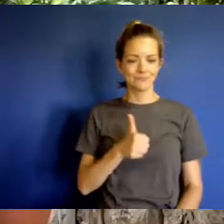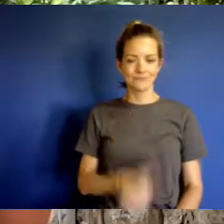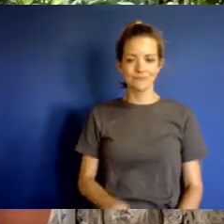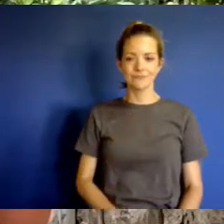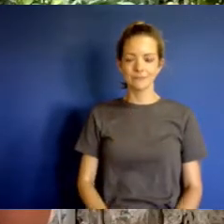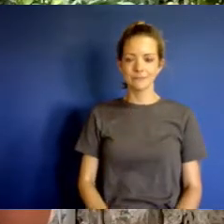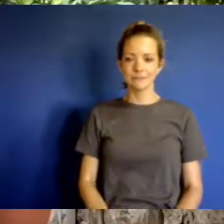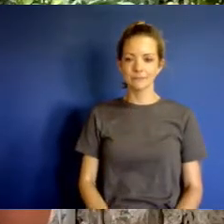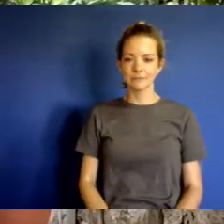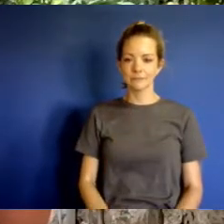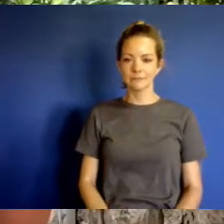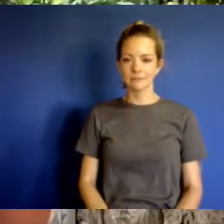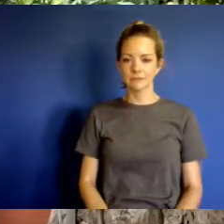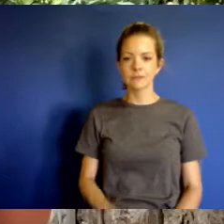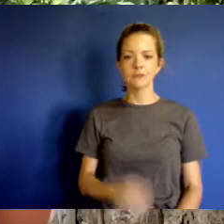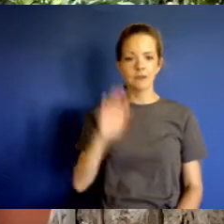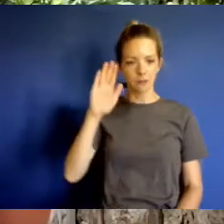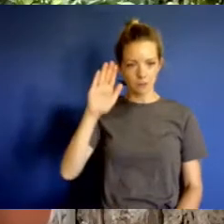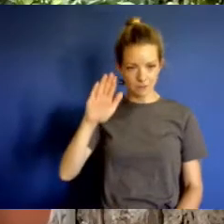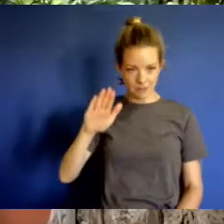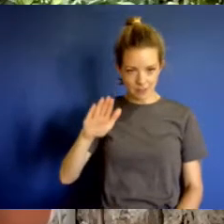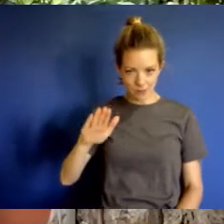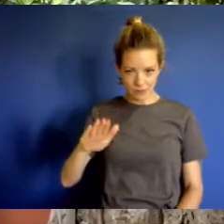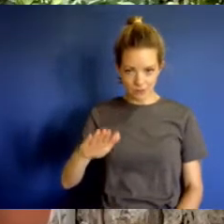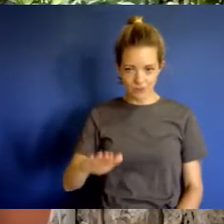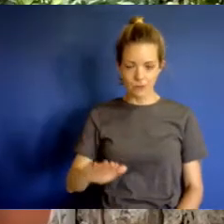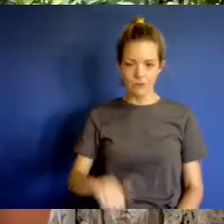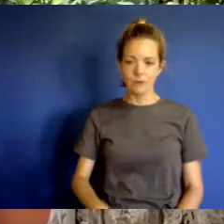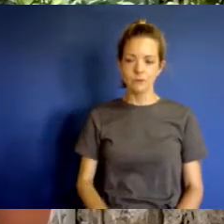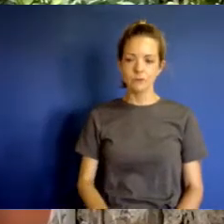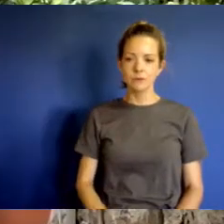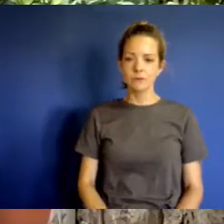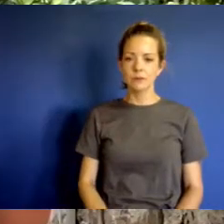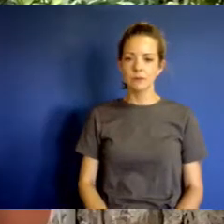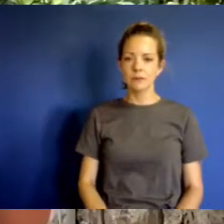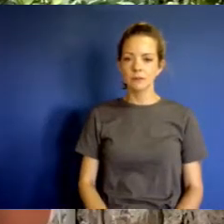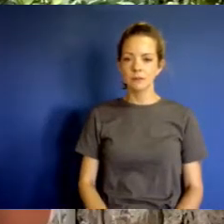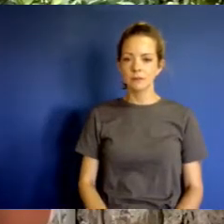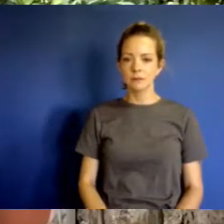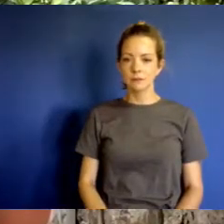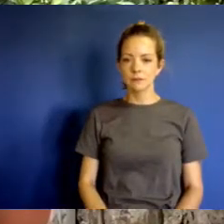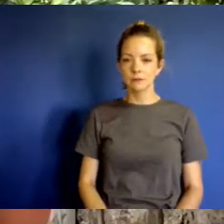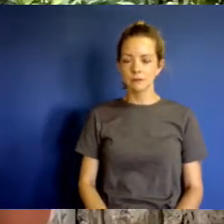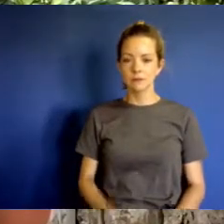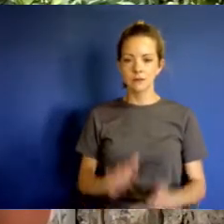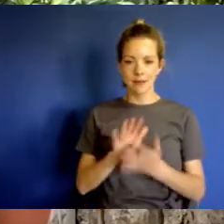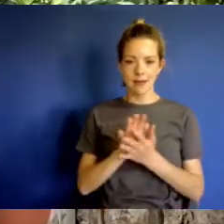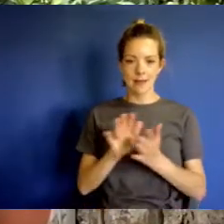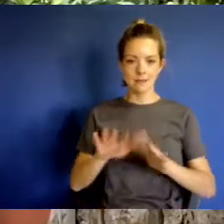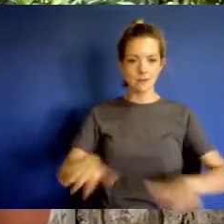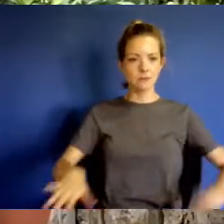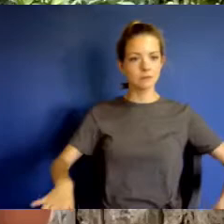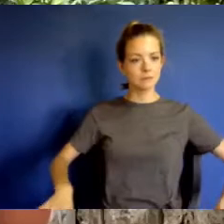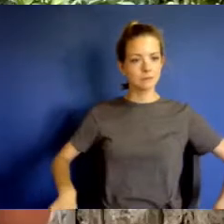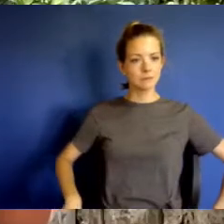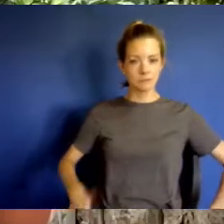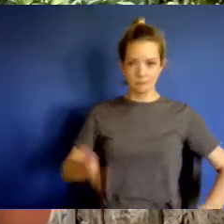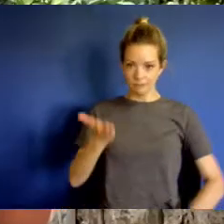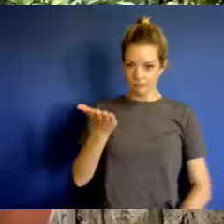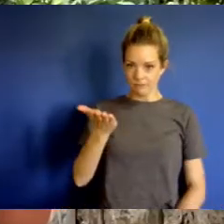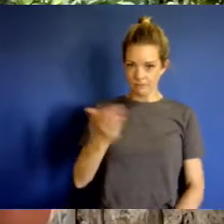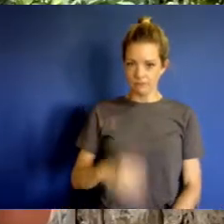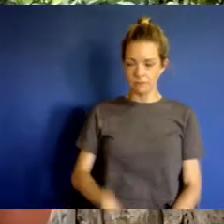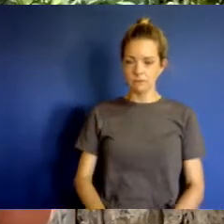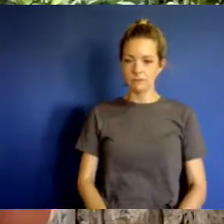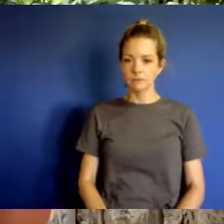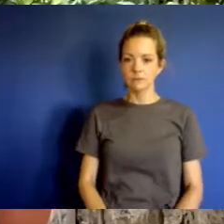Good. Okay. Release and come back down to the mat. Bring the hands down by the